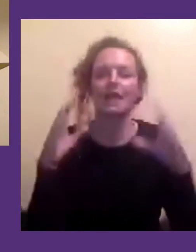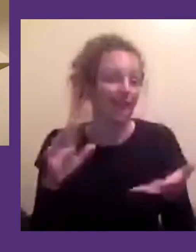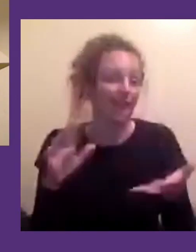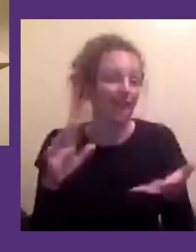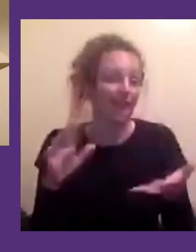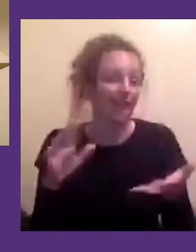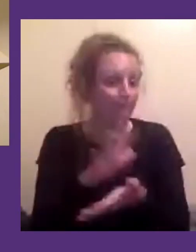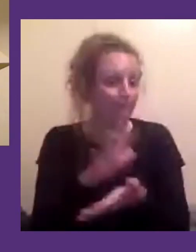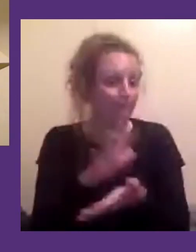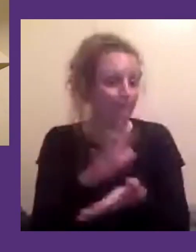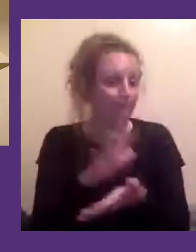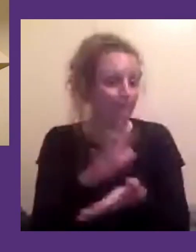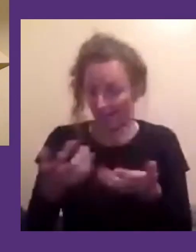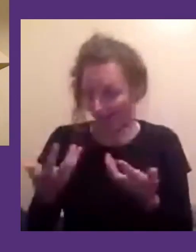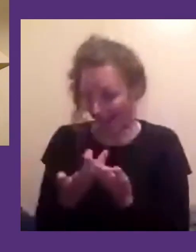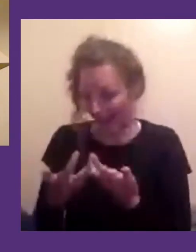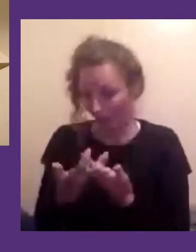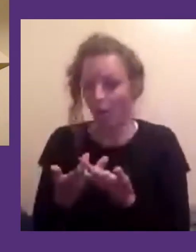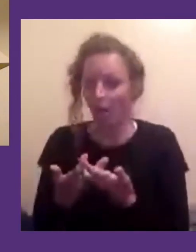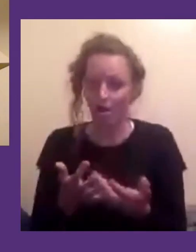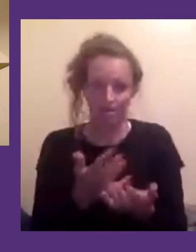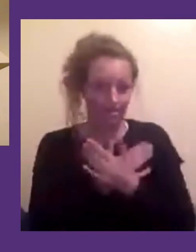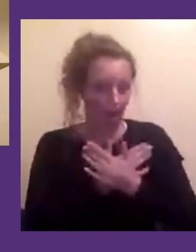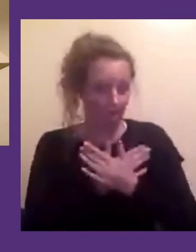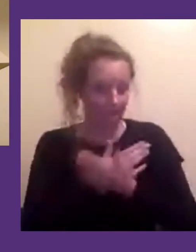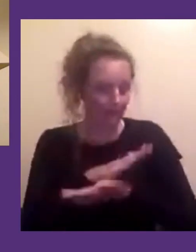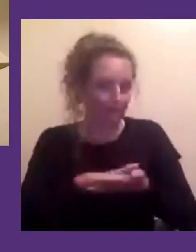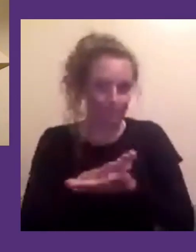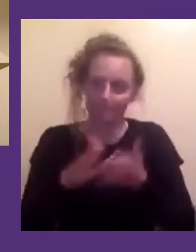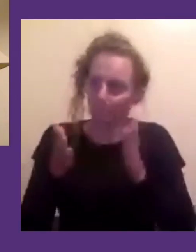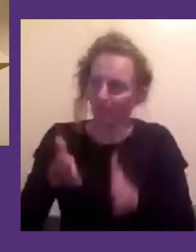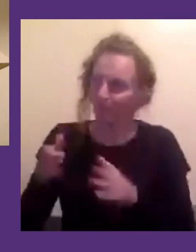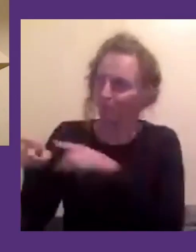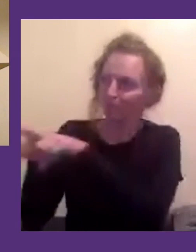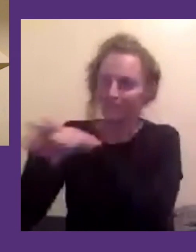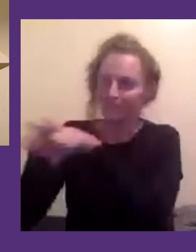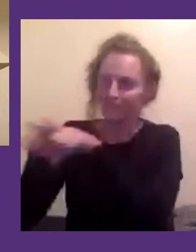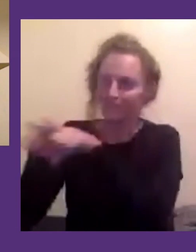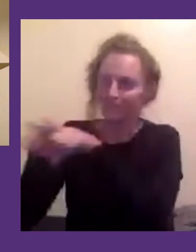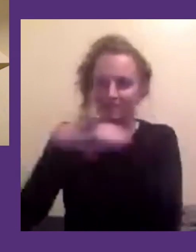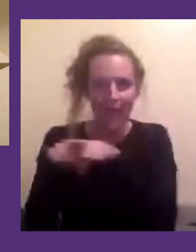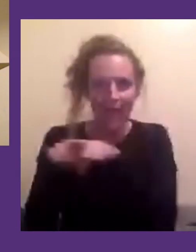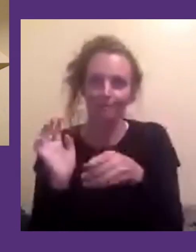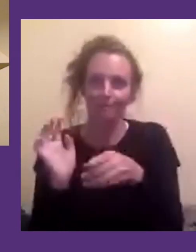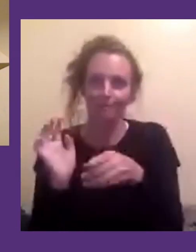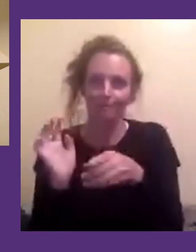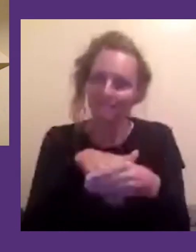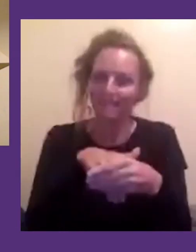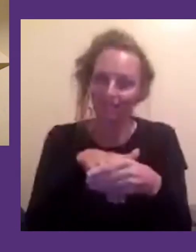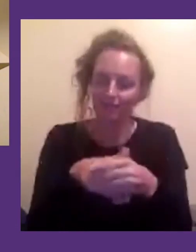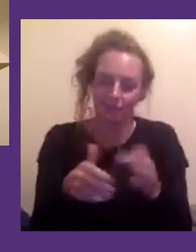to hide who we are, and we need to